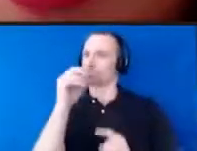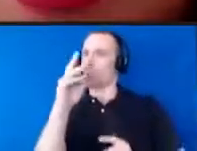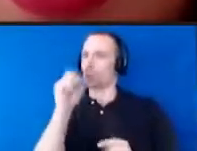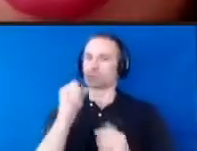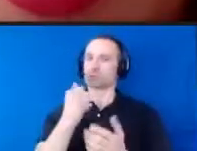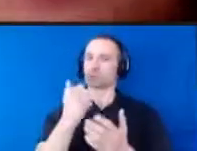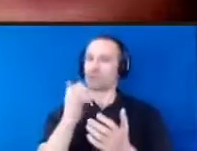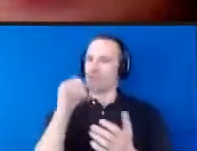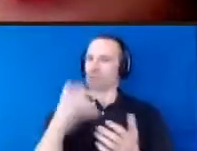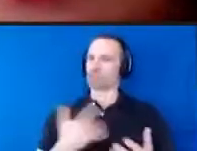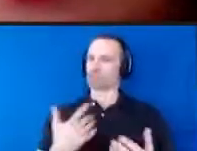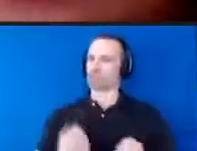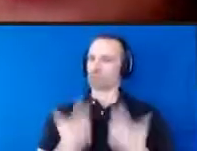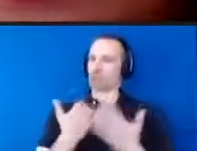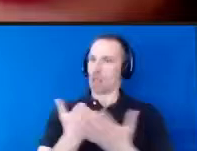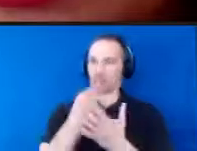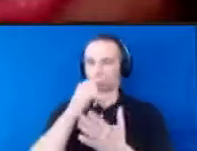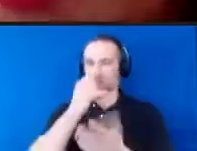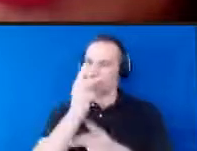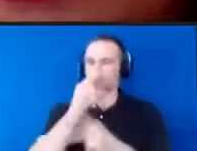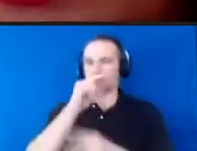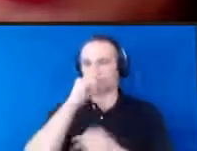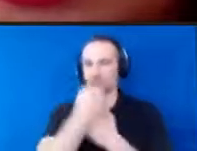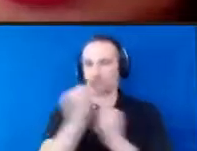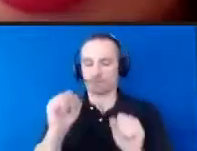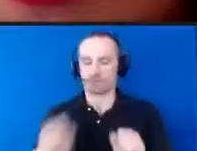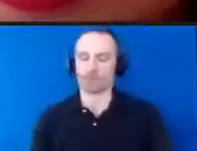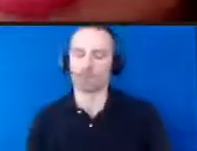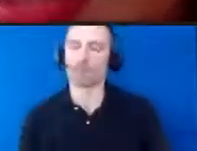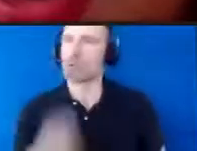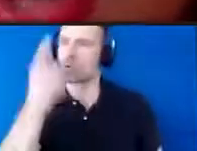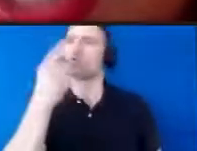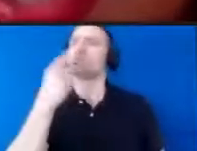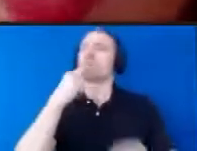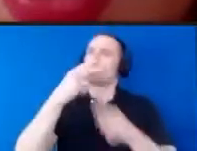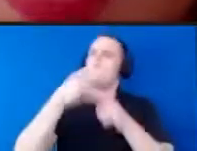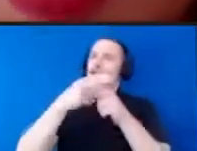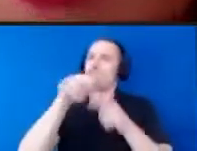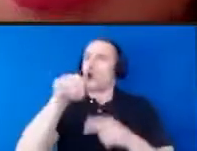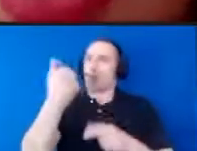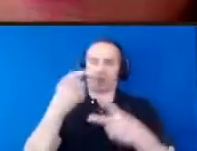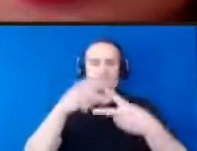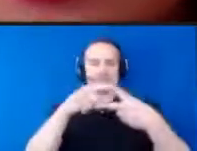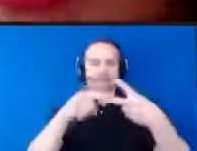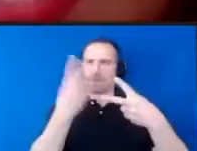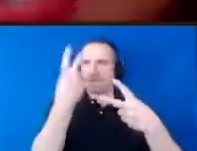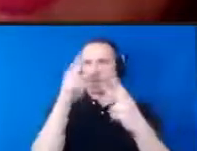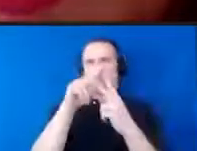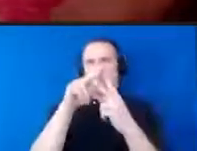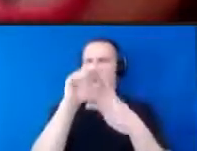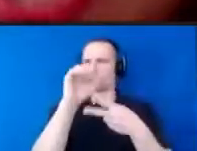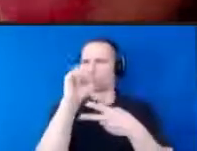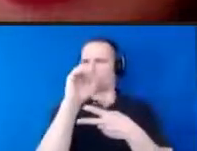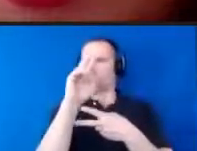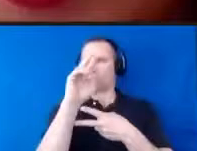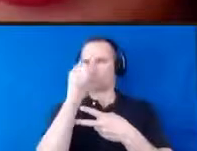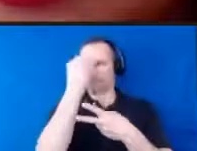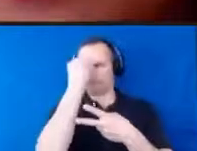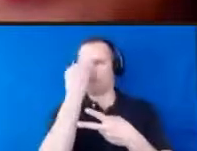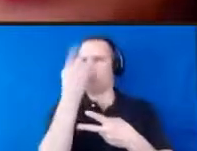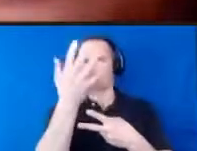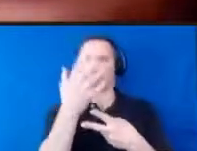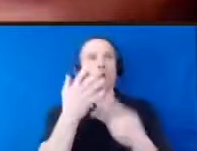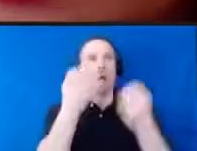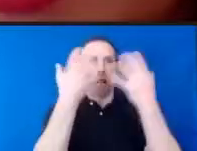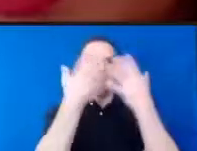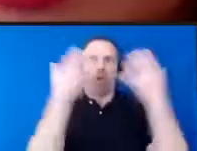safe. You mentioned a couple of sources, and I think that's another question that parents and folks have is there's a lot of information out there, and some